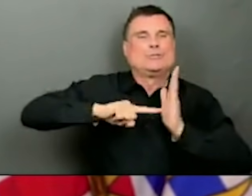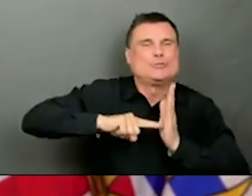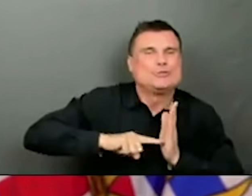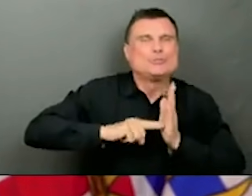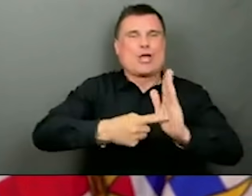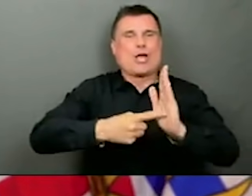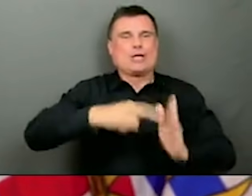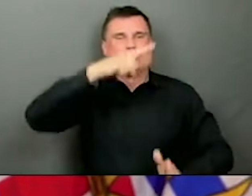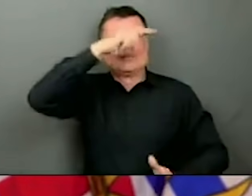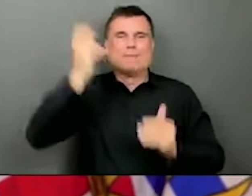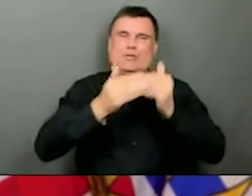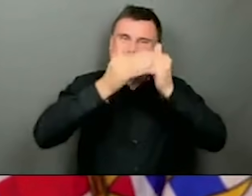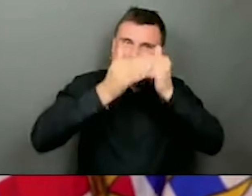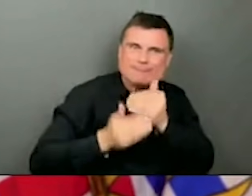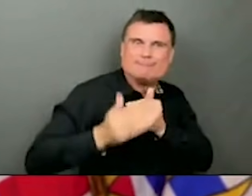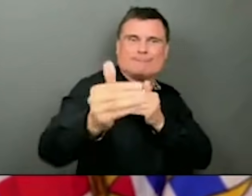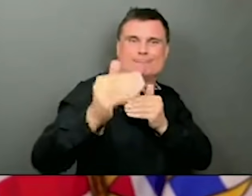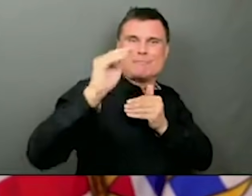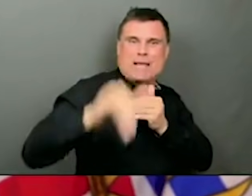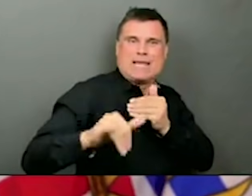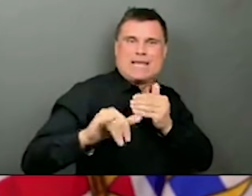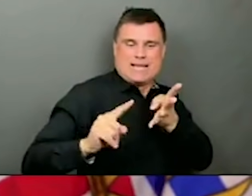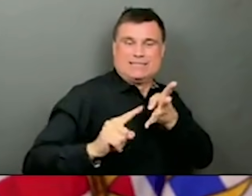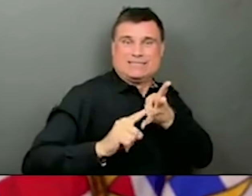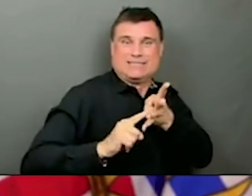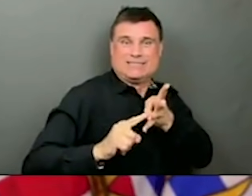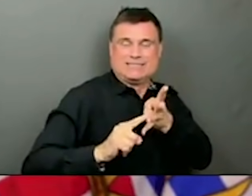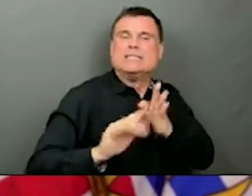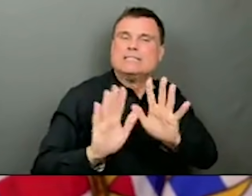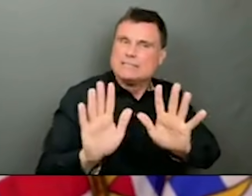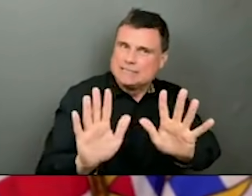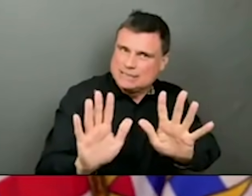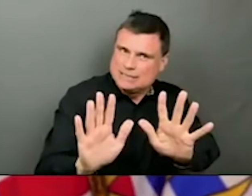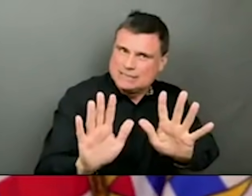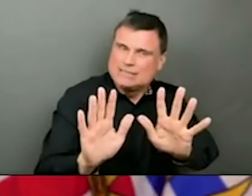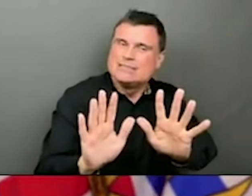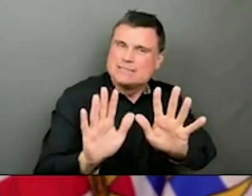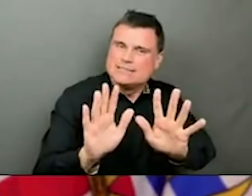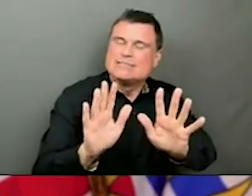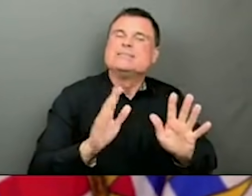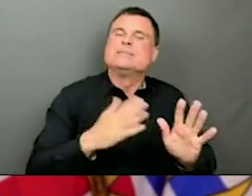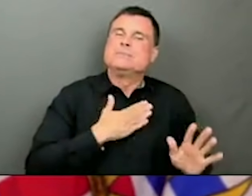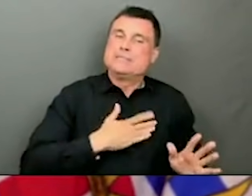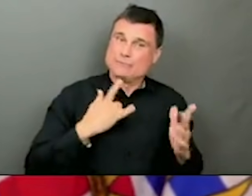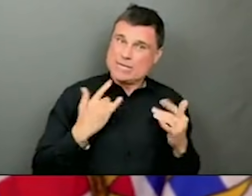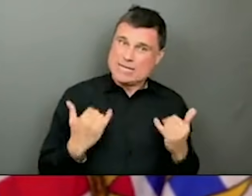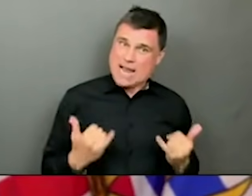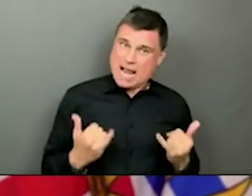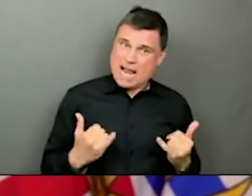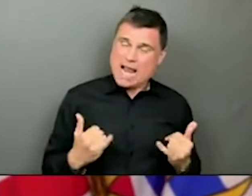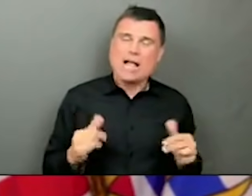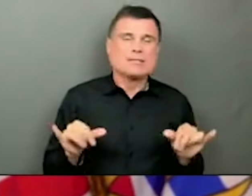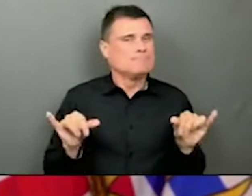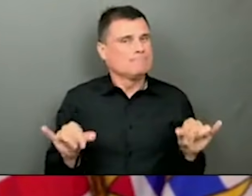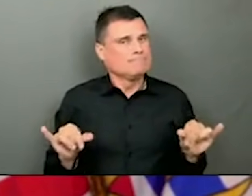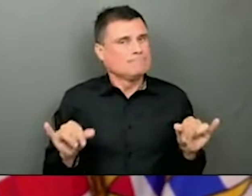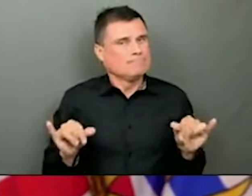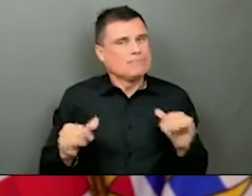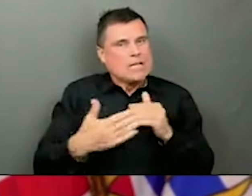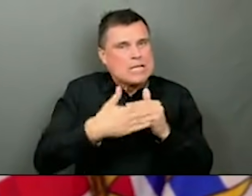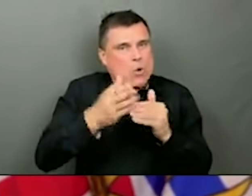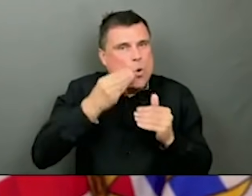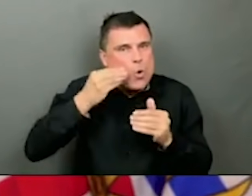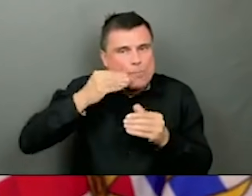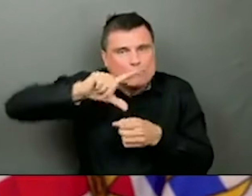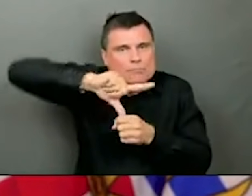long weekend it is important for all of us to stay the course. That means staying local, staying